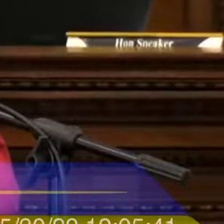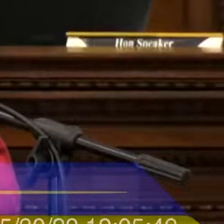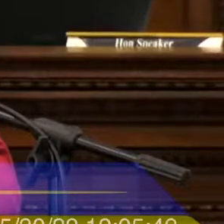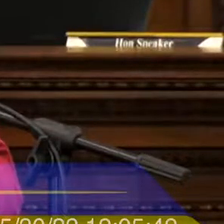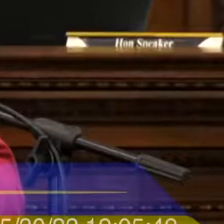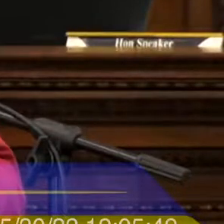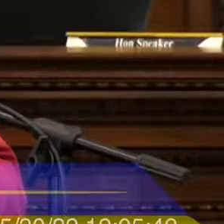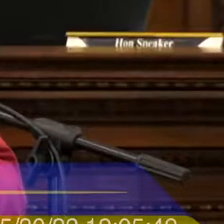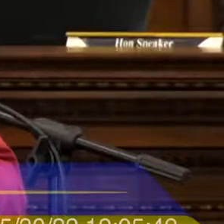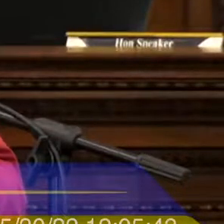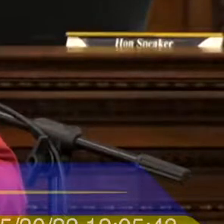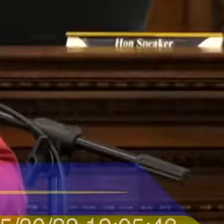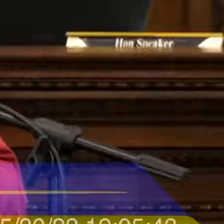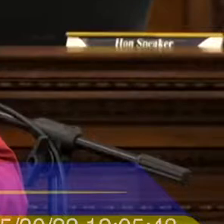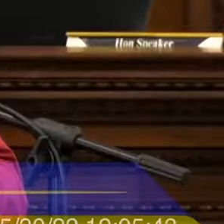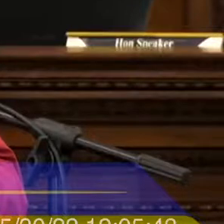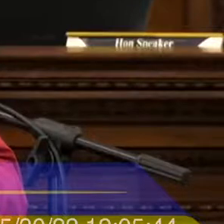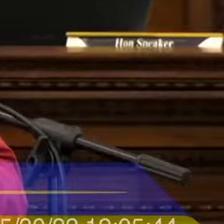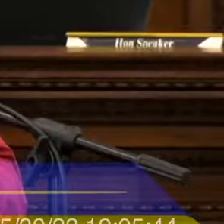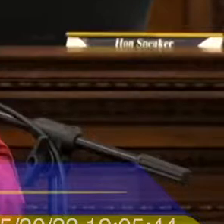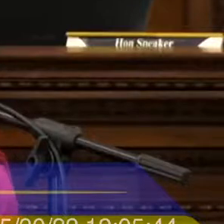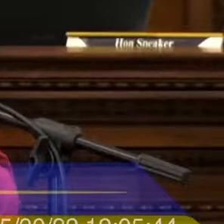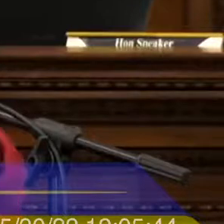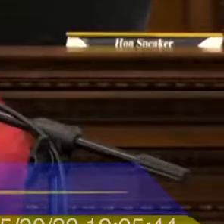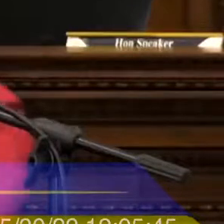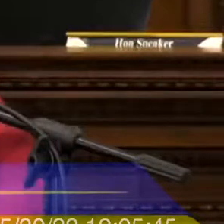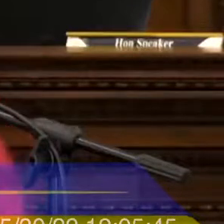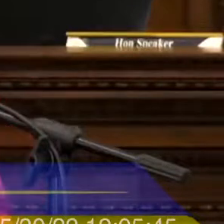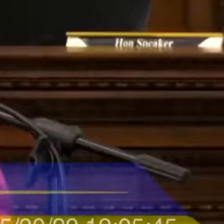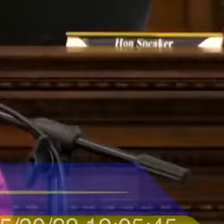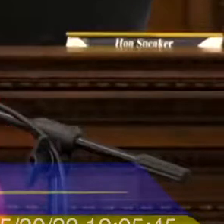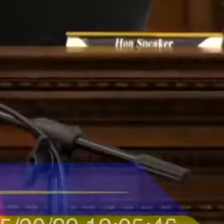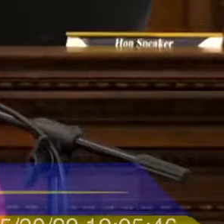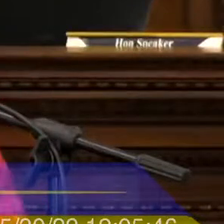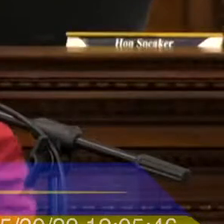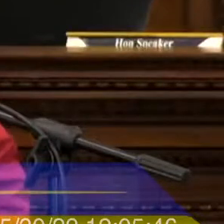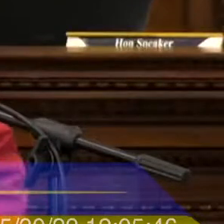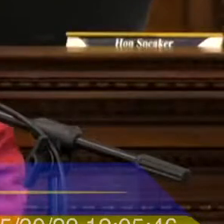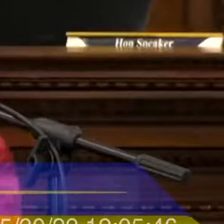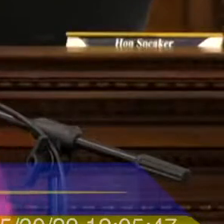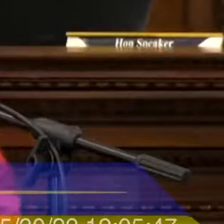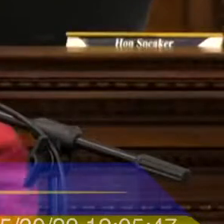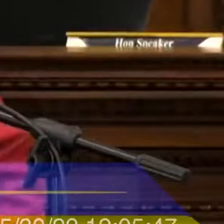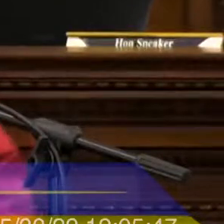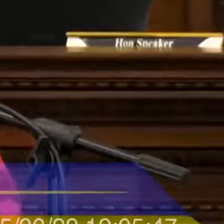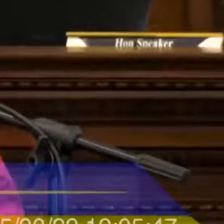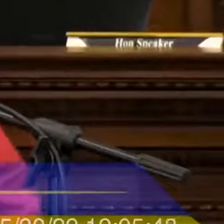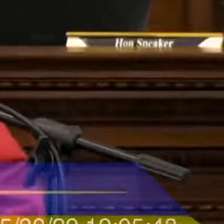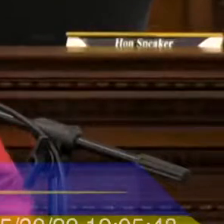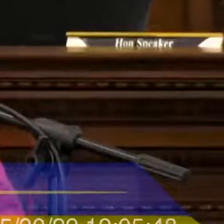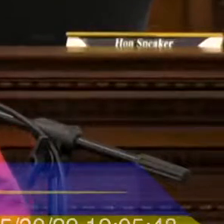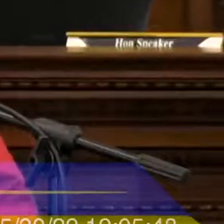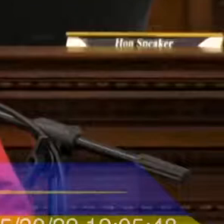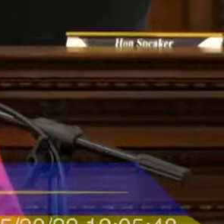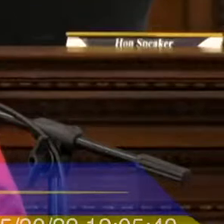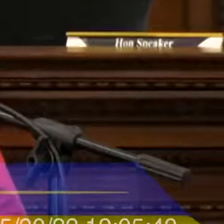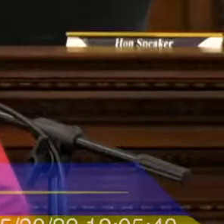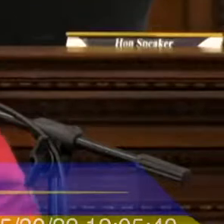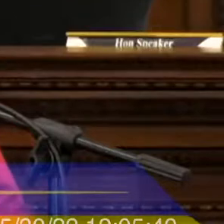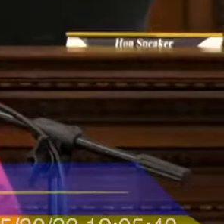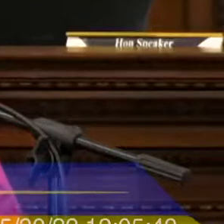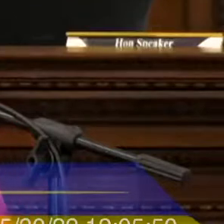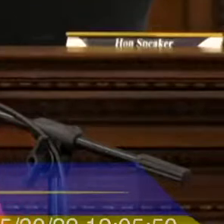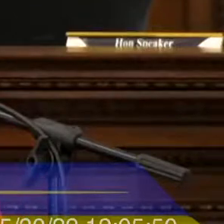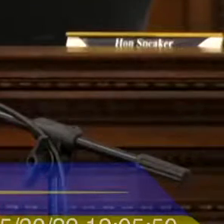me also acknowledge all the comrades who are honorable members today